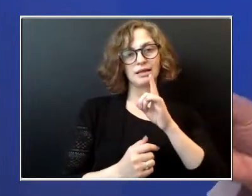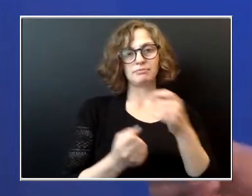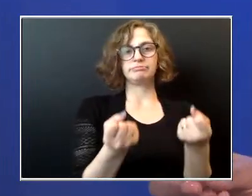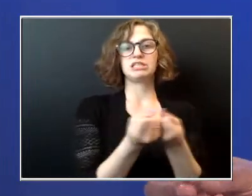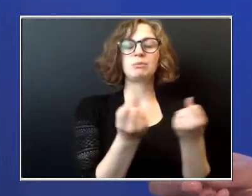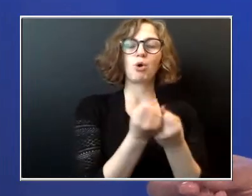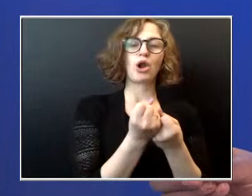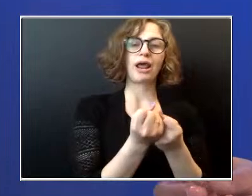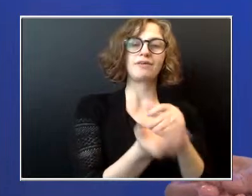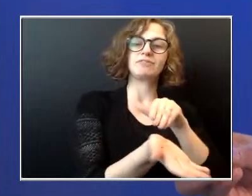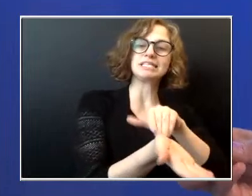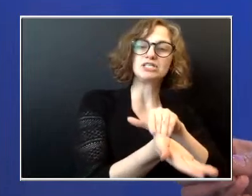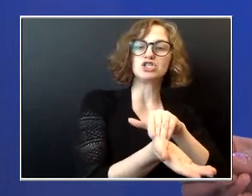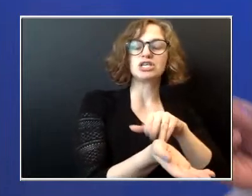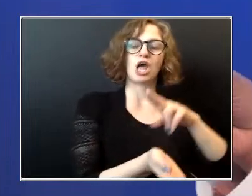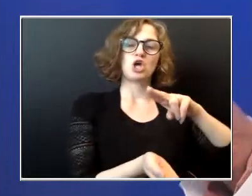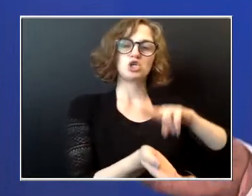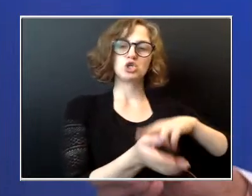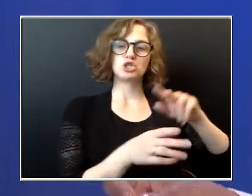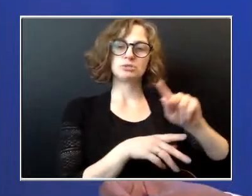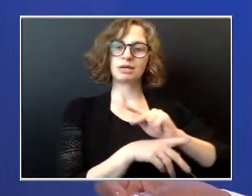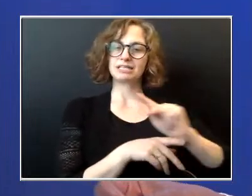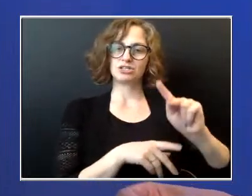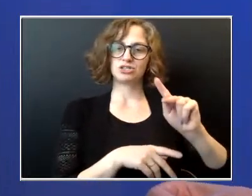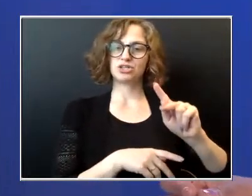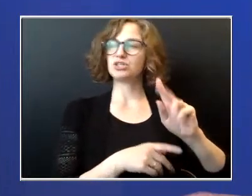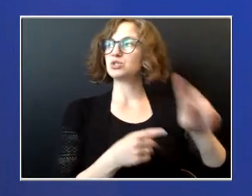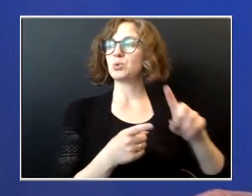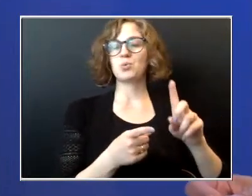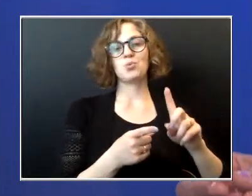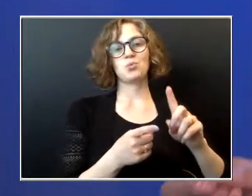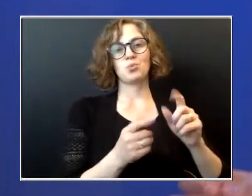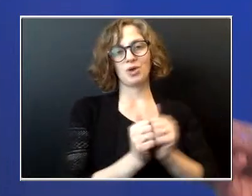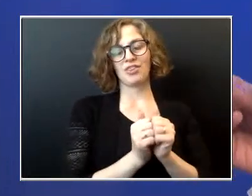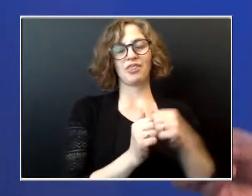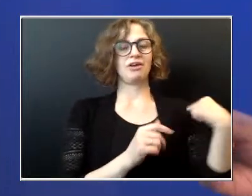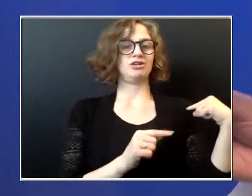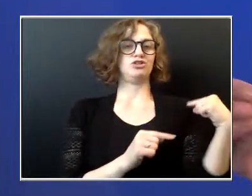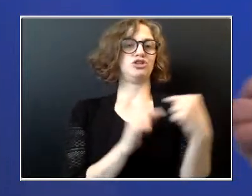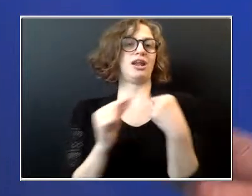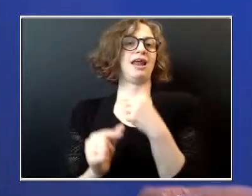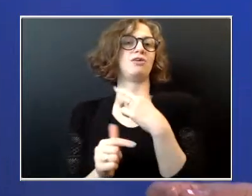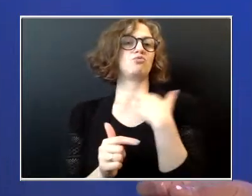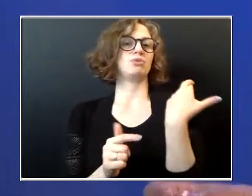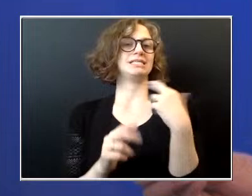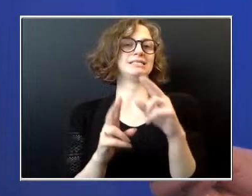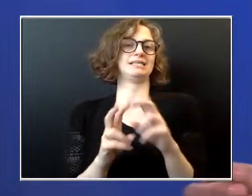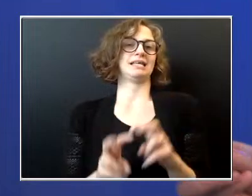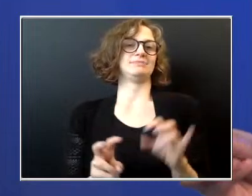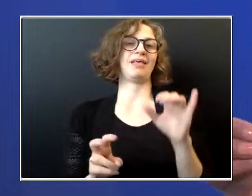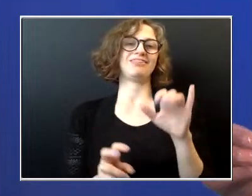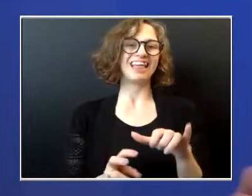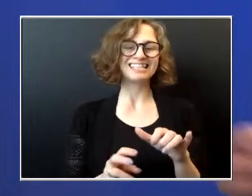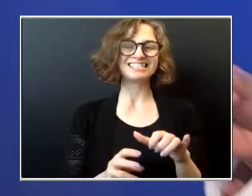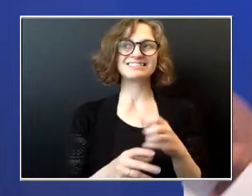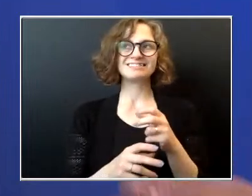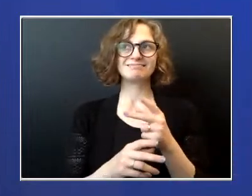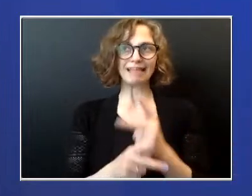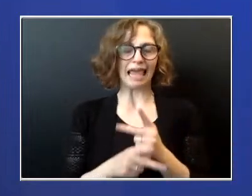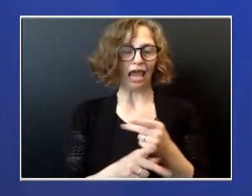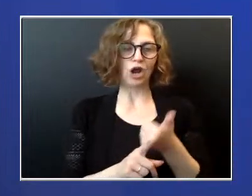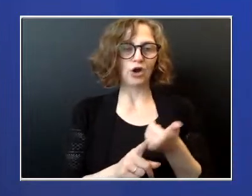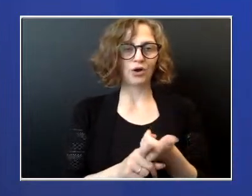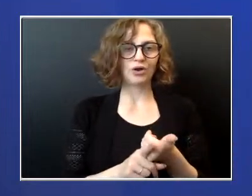practitioners with genetic risk assessment at point of care. So we know the staffing that we have is not going to meet all